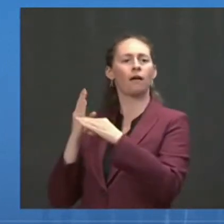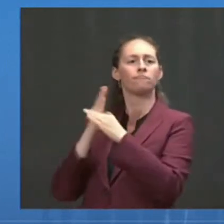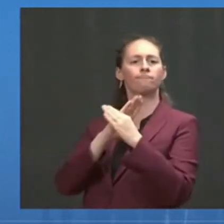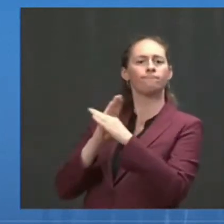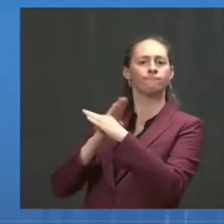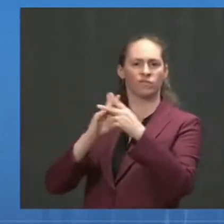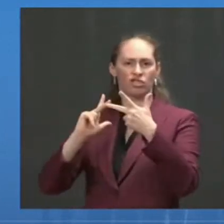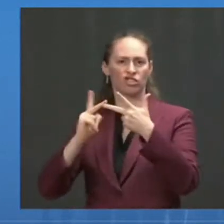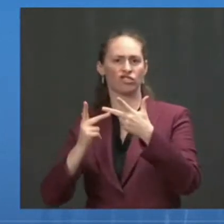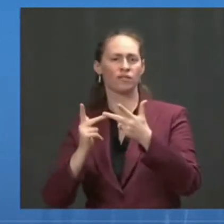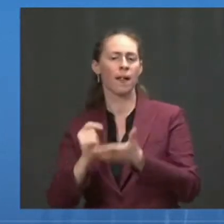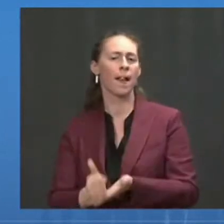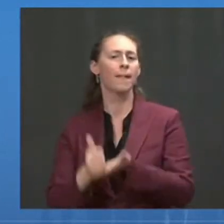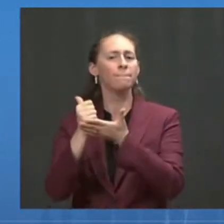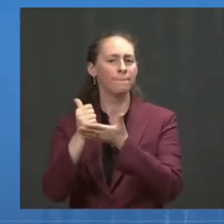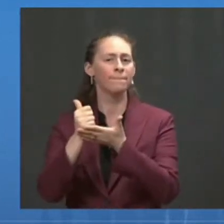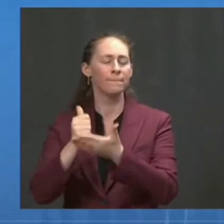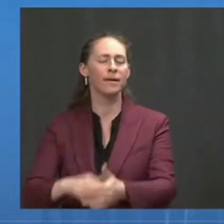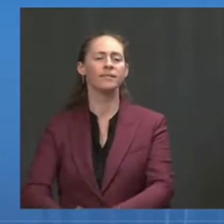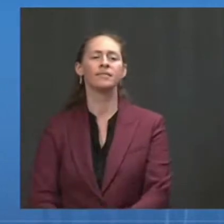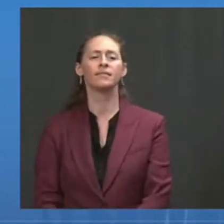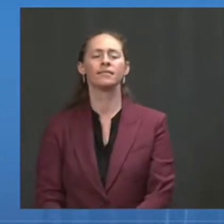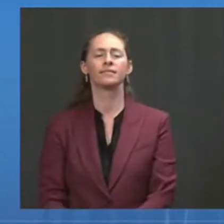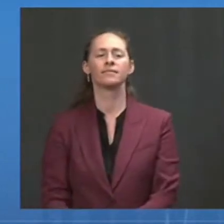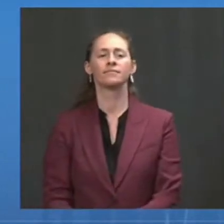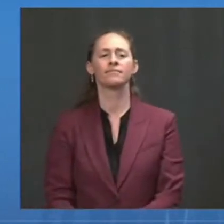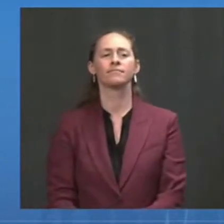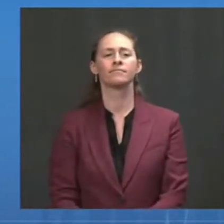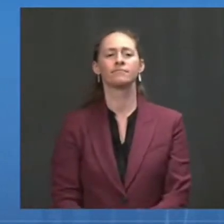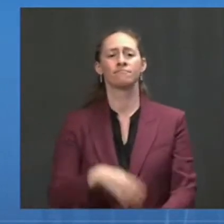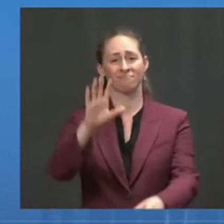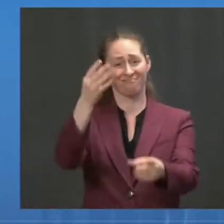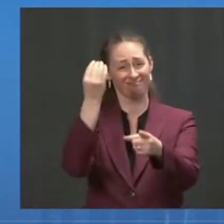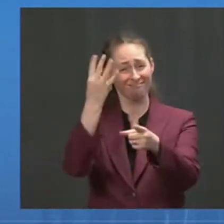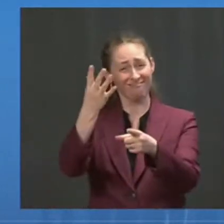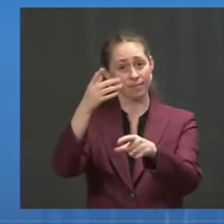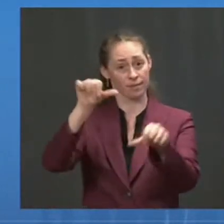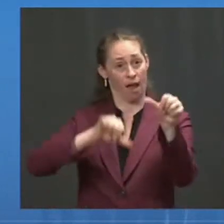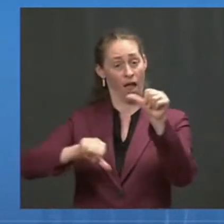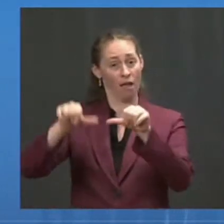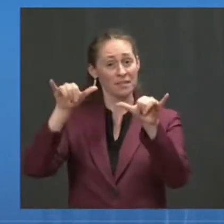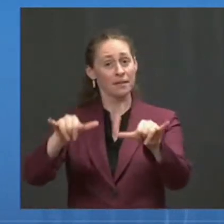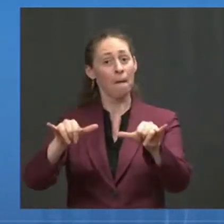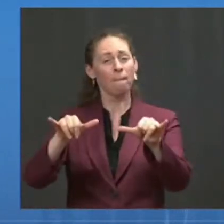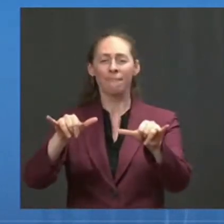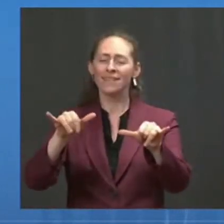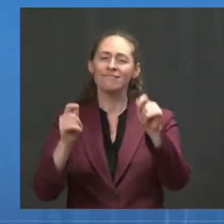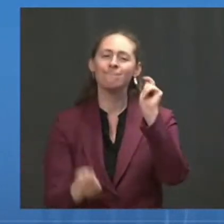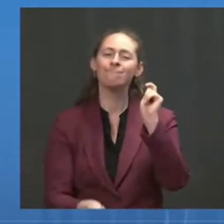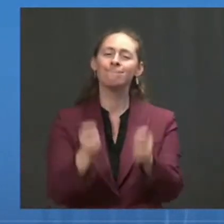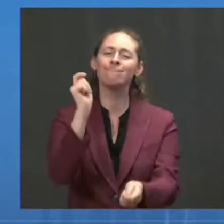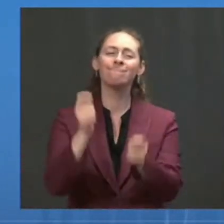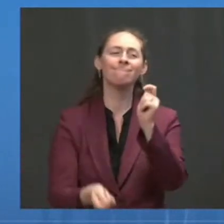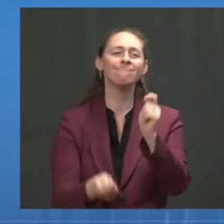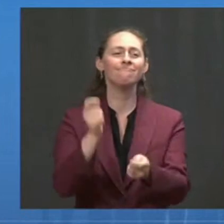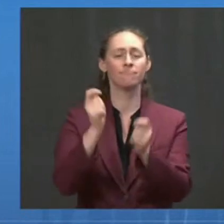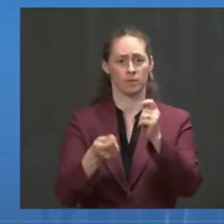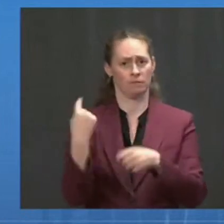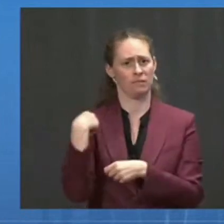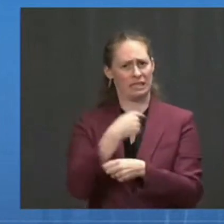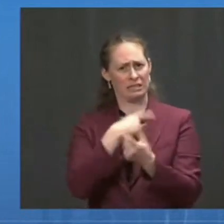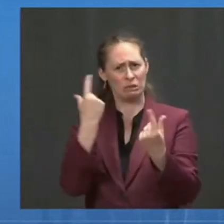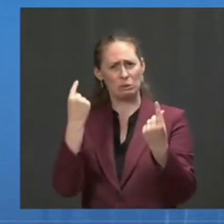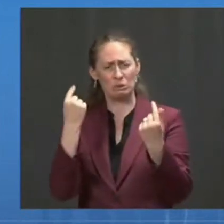in this pandemic are moving extremely rapidly. The US government, in turn, is moving swiftly to analyze the science and make